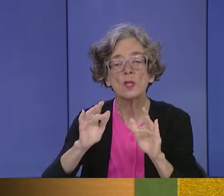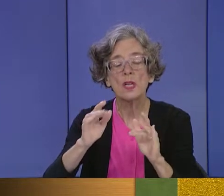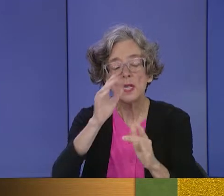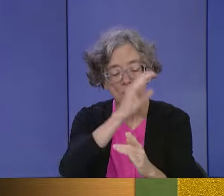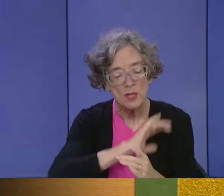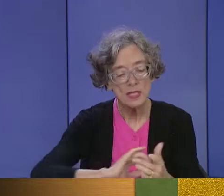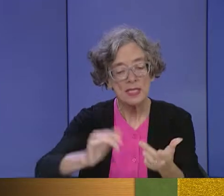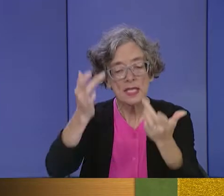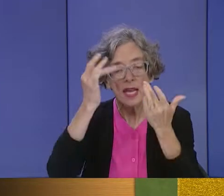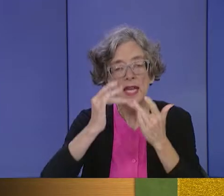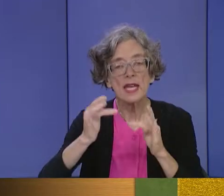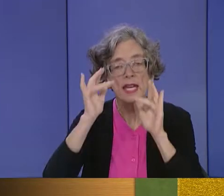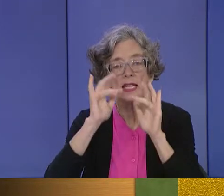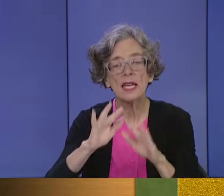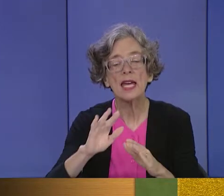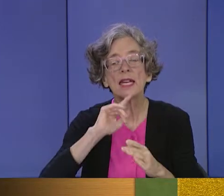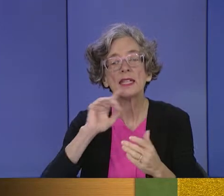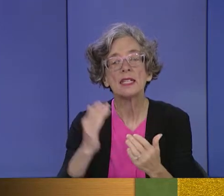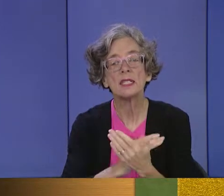eleison. Christe